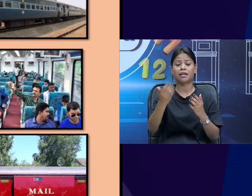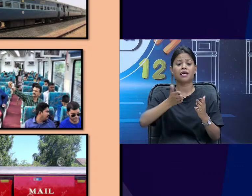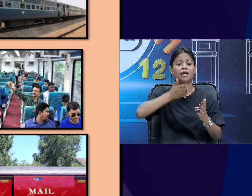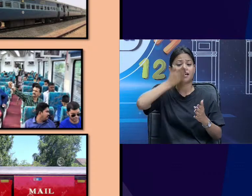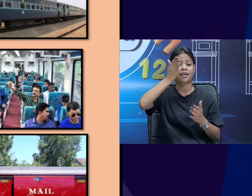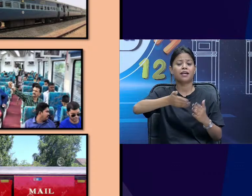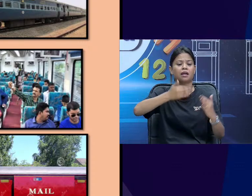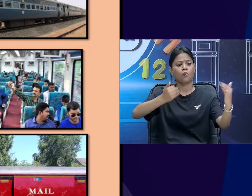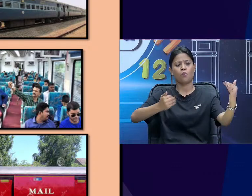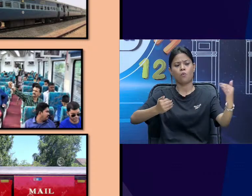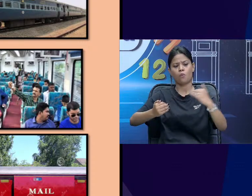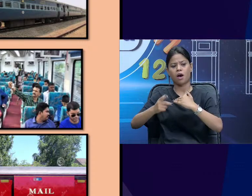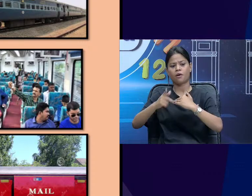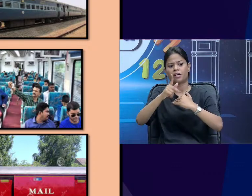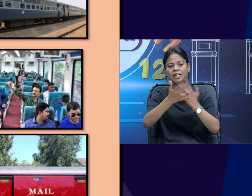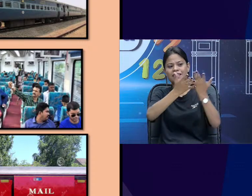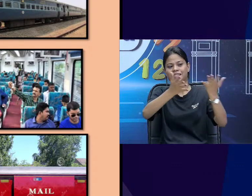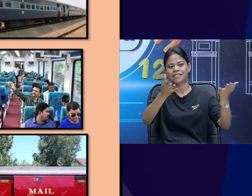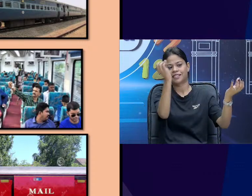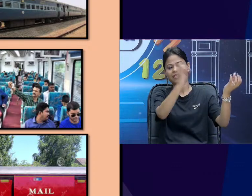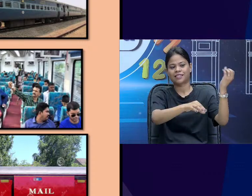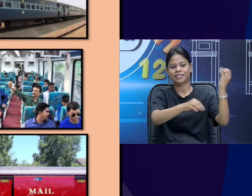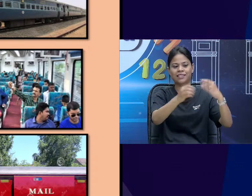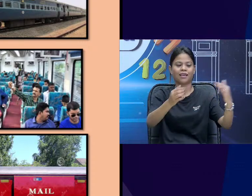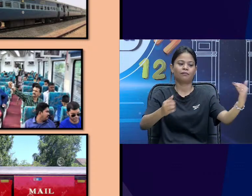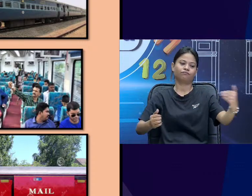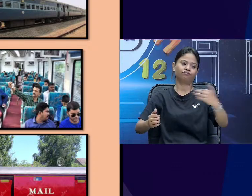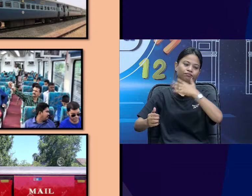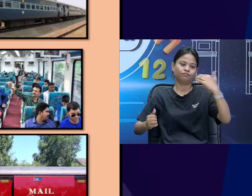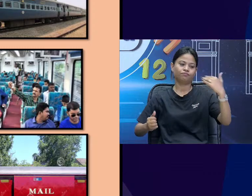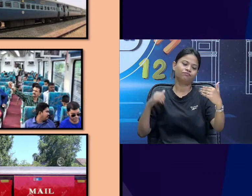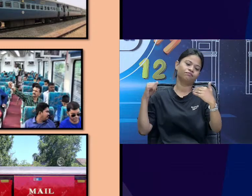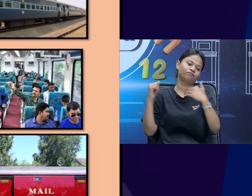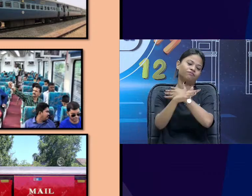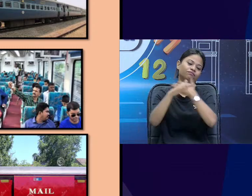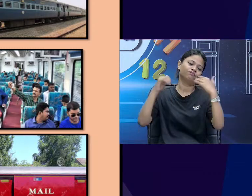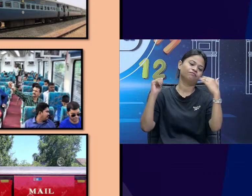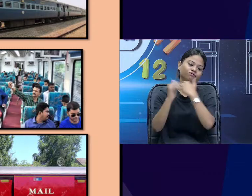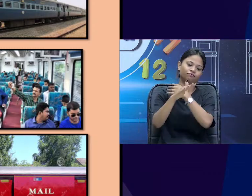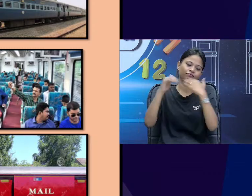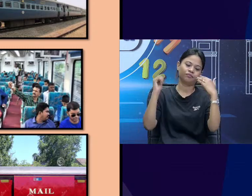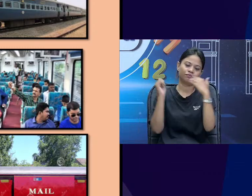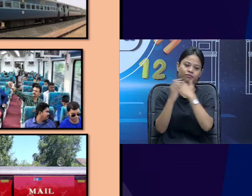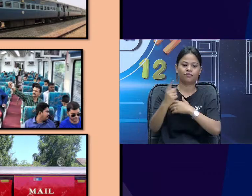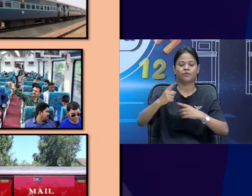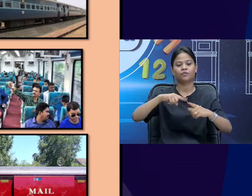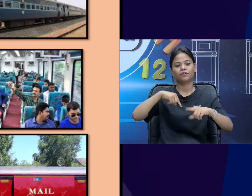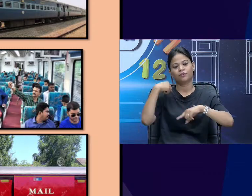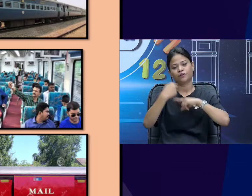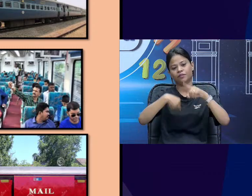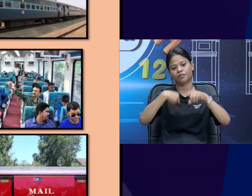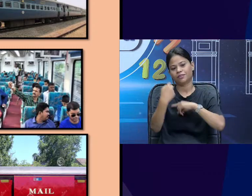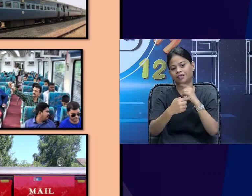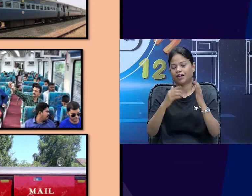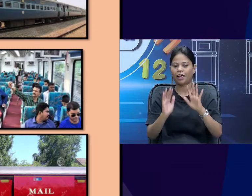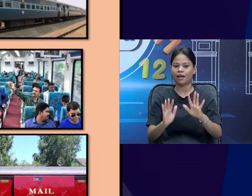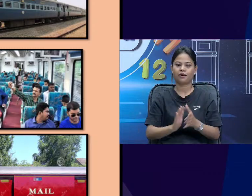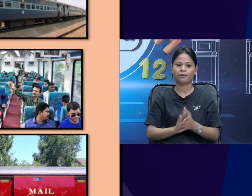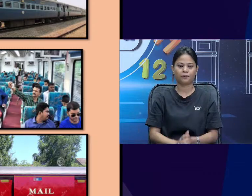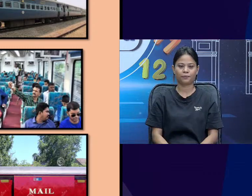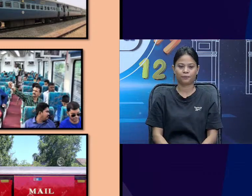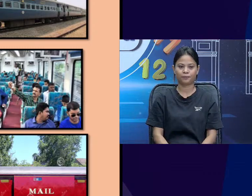precious load. There here means bringing the passengers precious load. Now suppose we want to